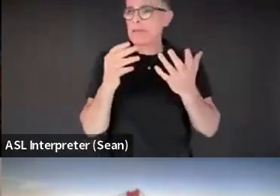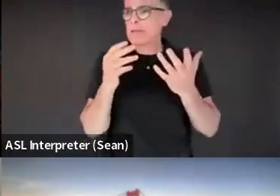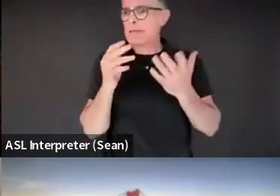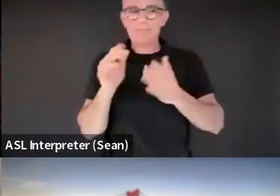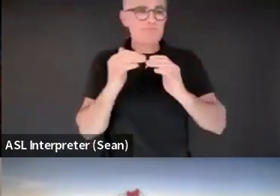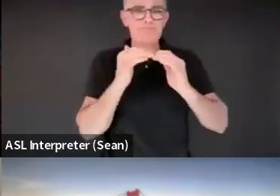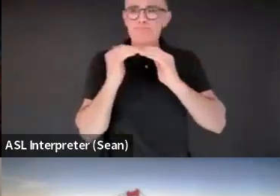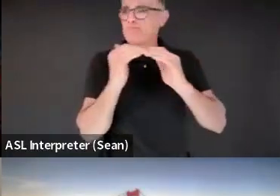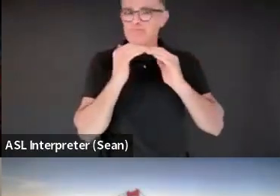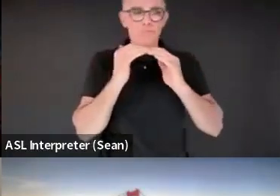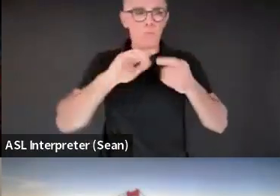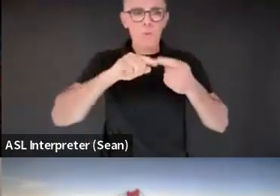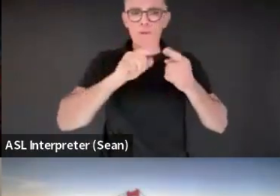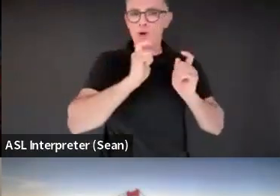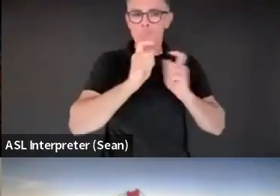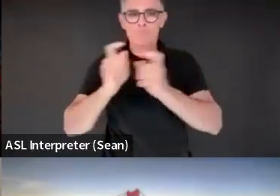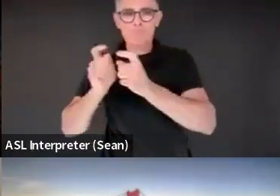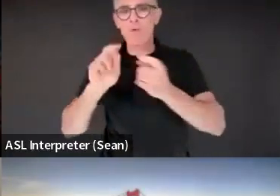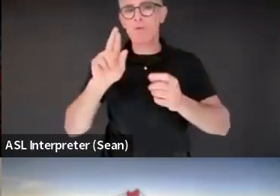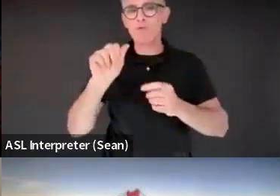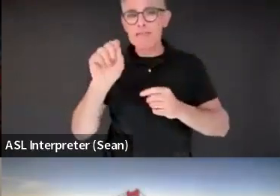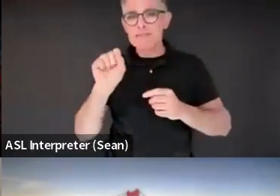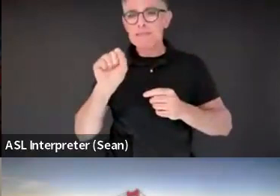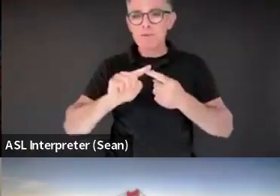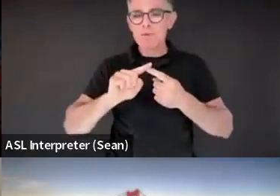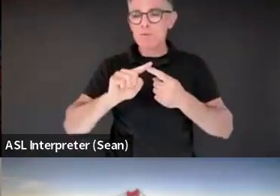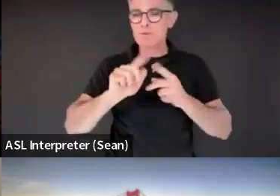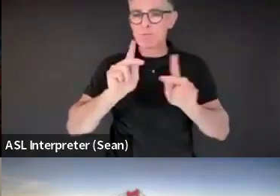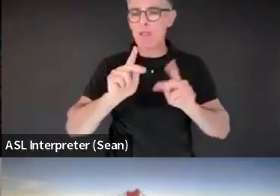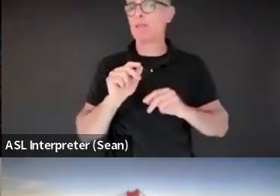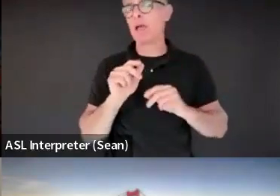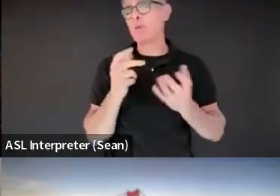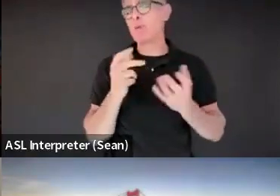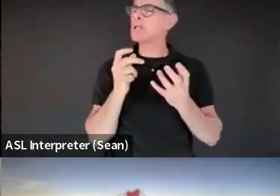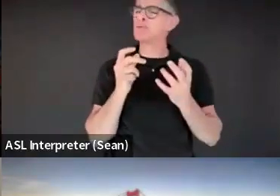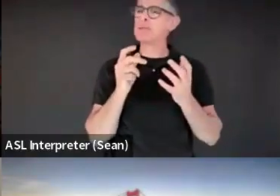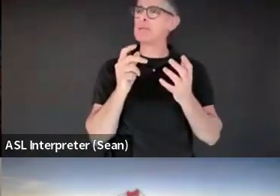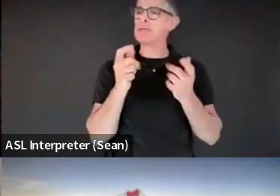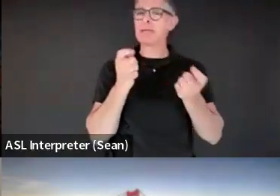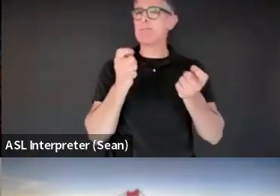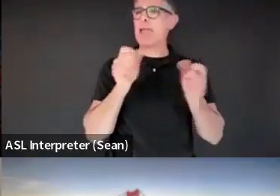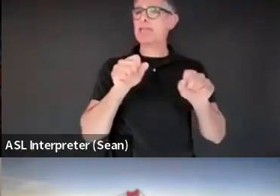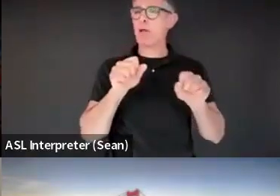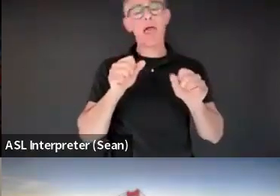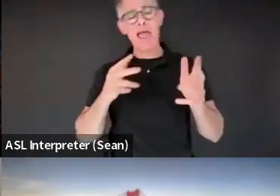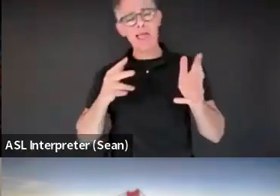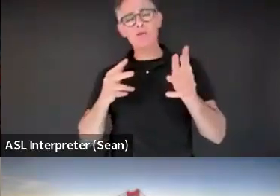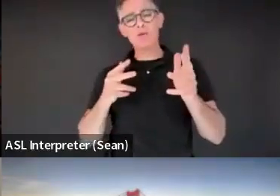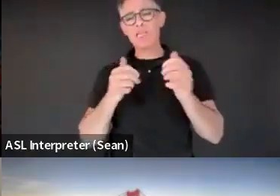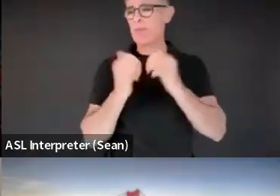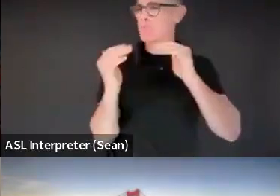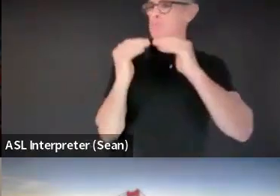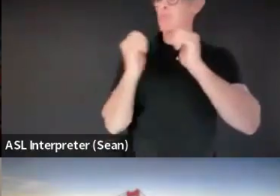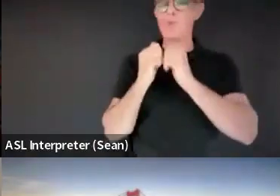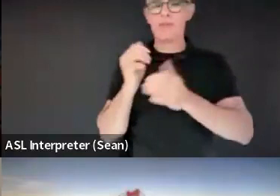out rates to people, and also it's manageable and it keeps up with inflation. The big push is for